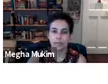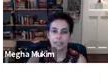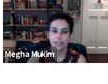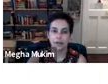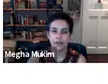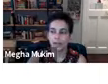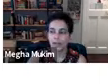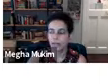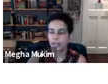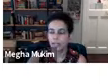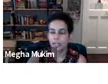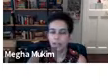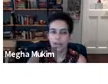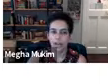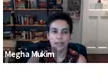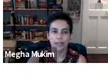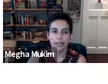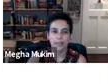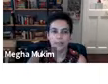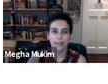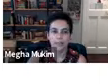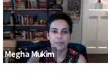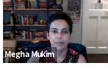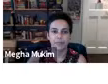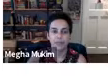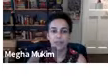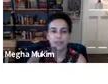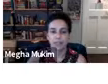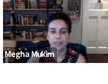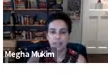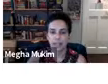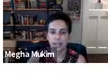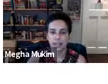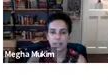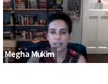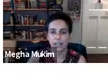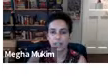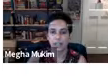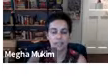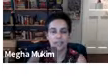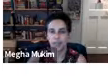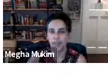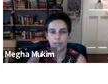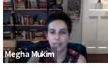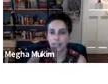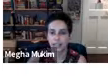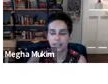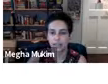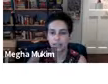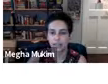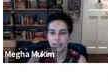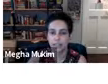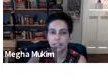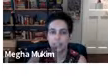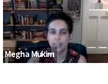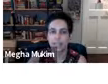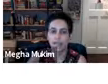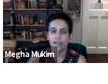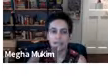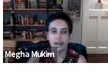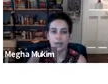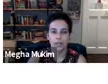So let's start with a couple of stylized facts. Economic activity is highly concentrated. That's because cities have many